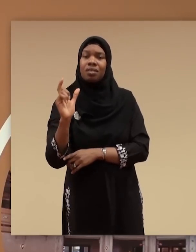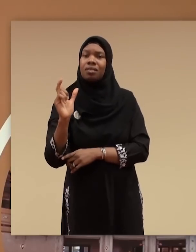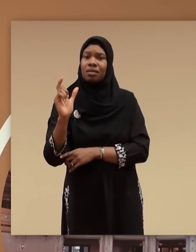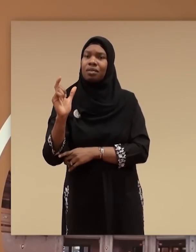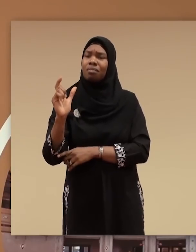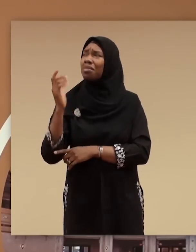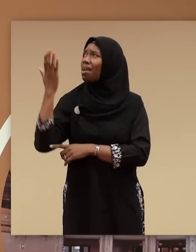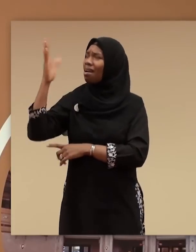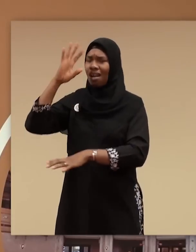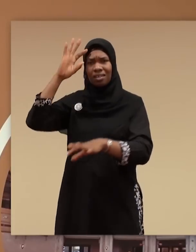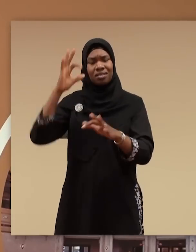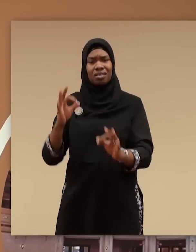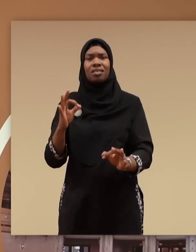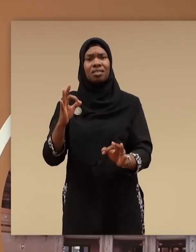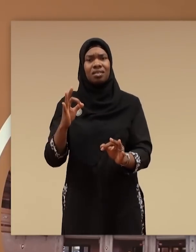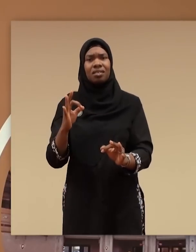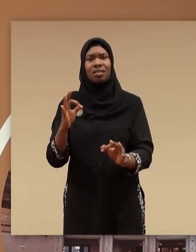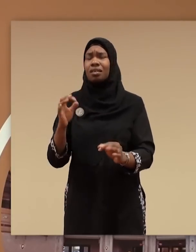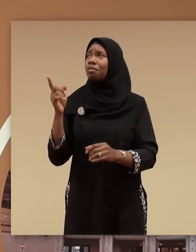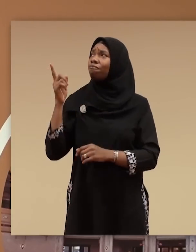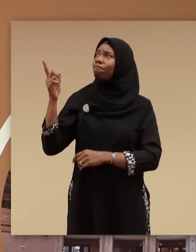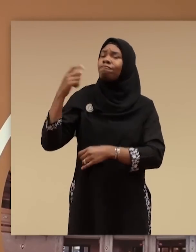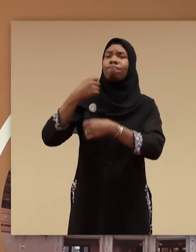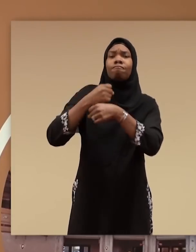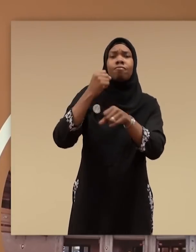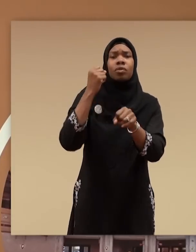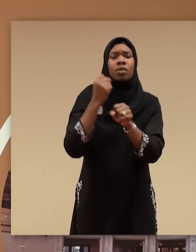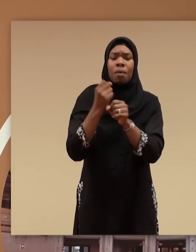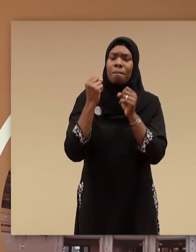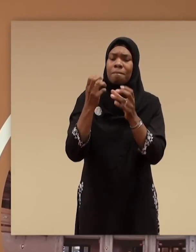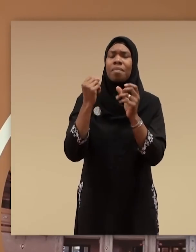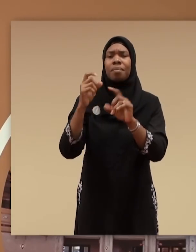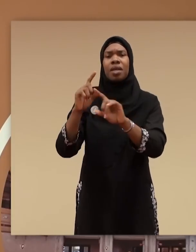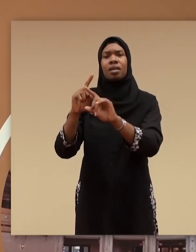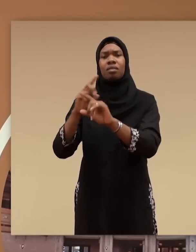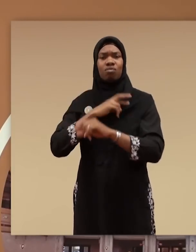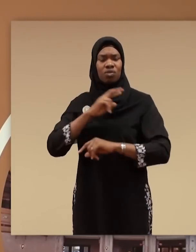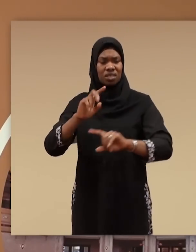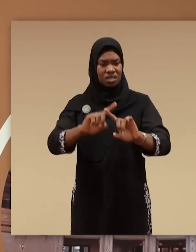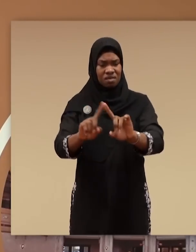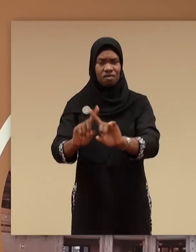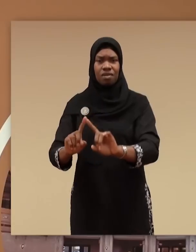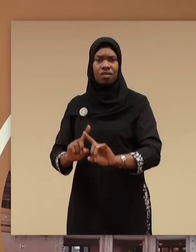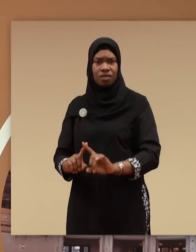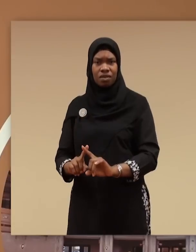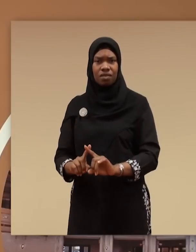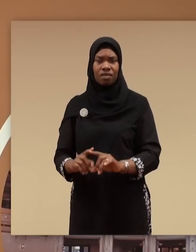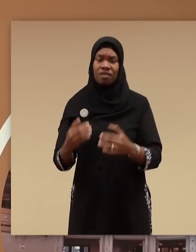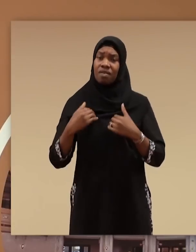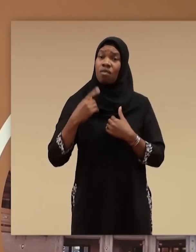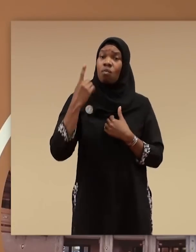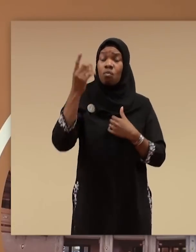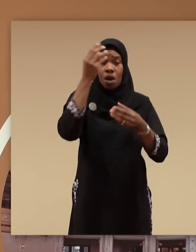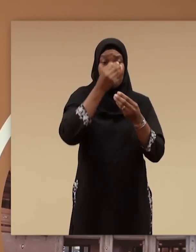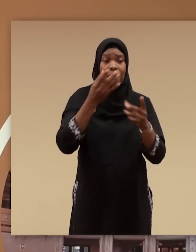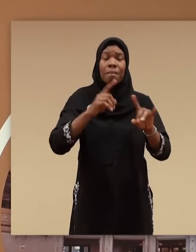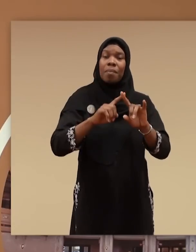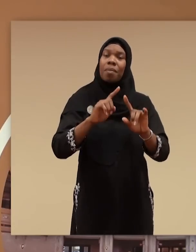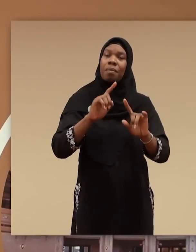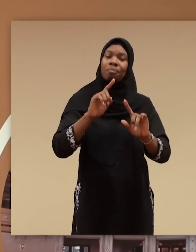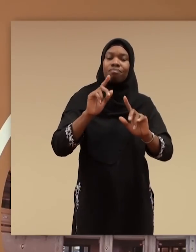or at least he sent one message, but people interpret it in different ways, and that's why we have all kinds of